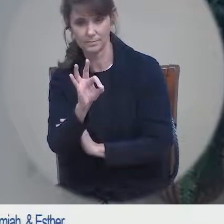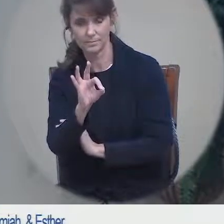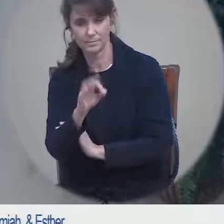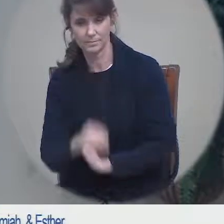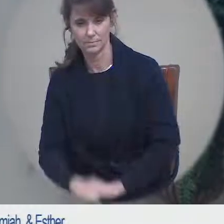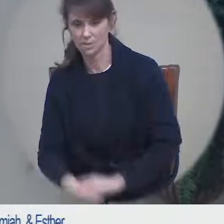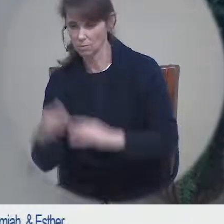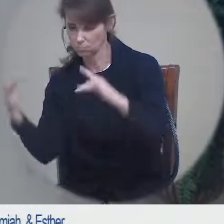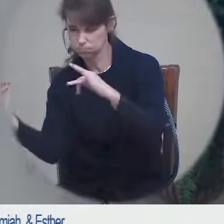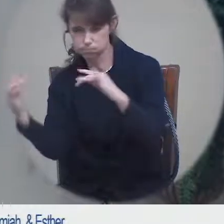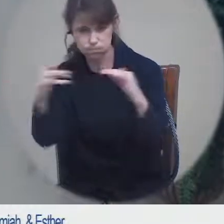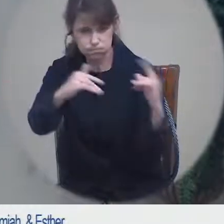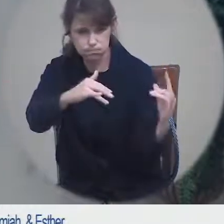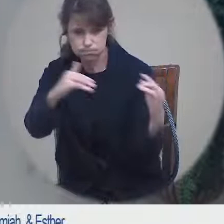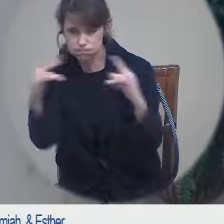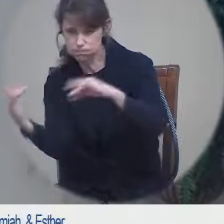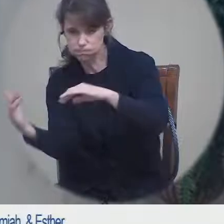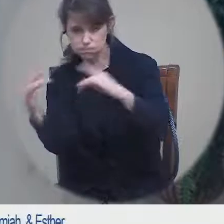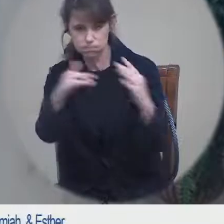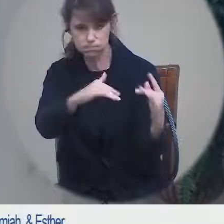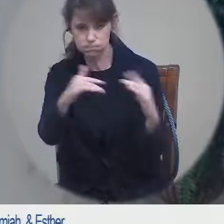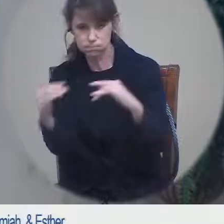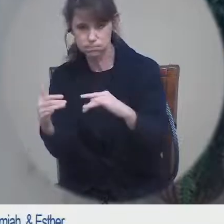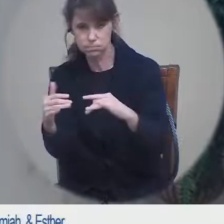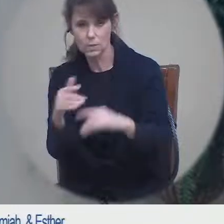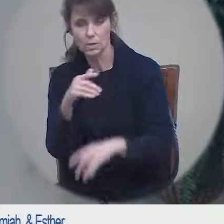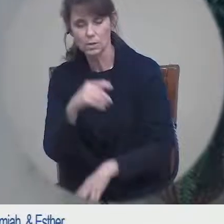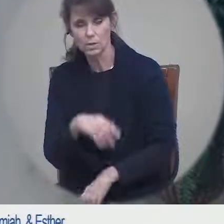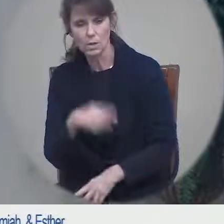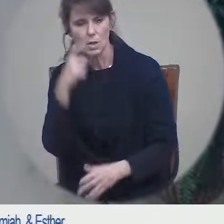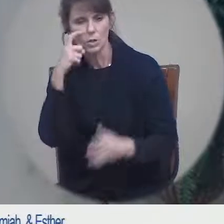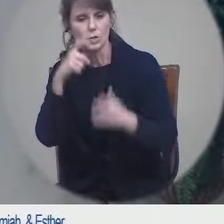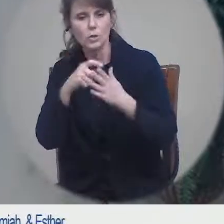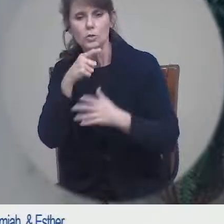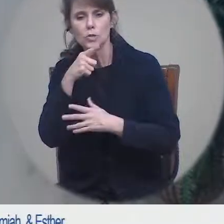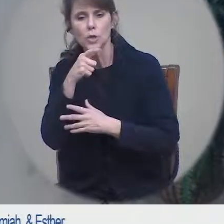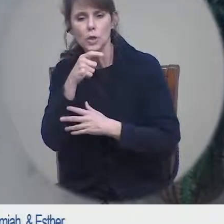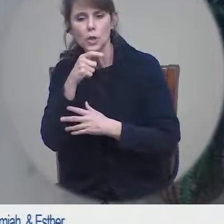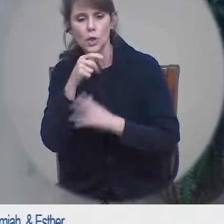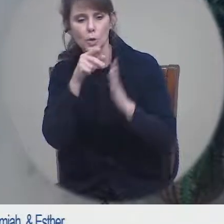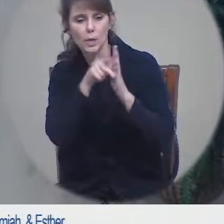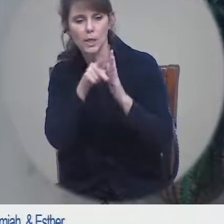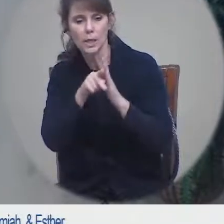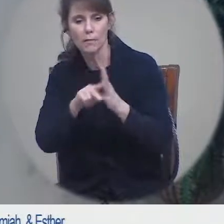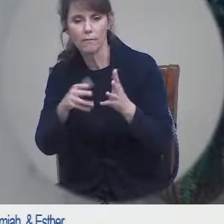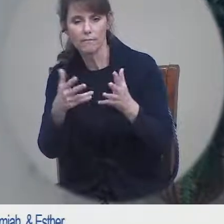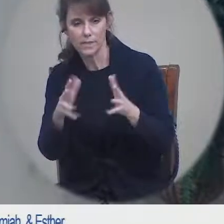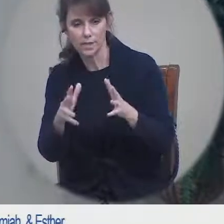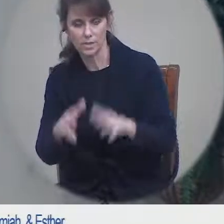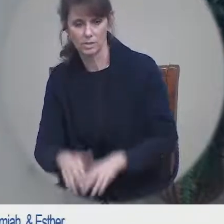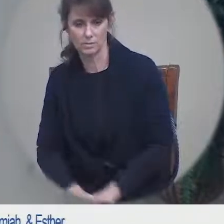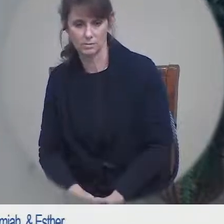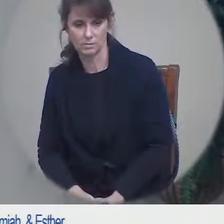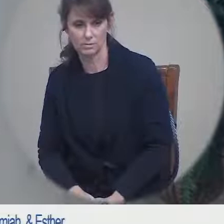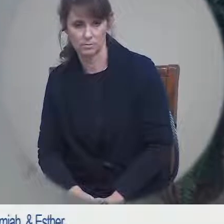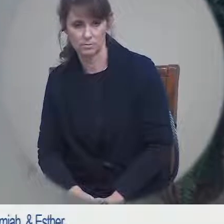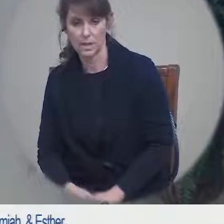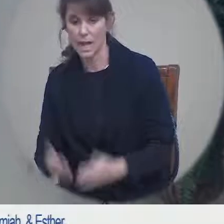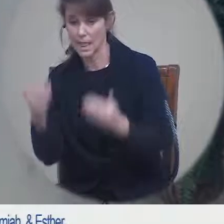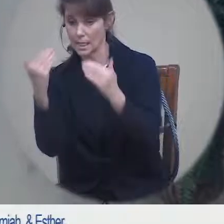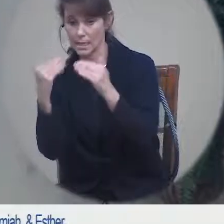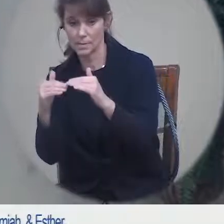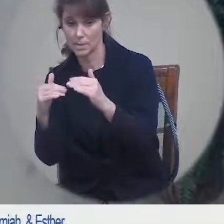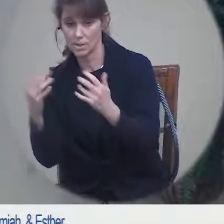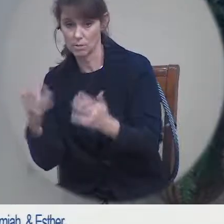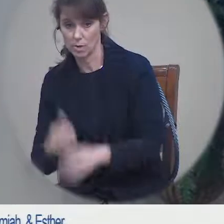who they killed and what they didn't do. First of all, it seems in the text that they only killed